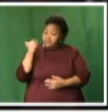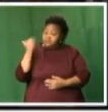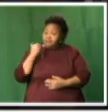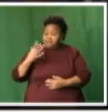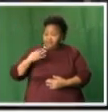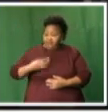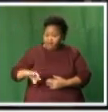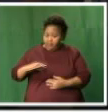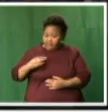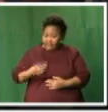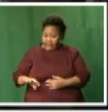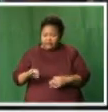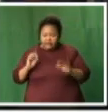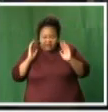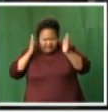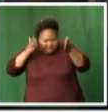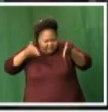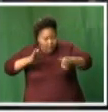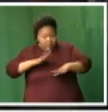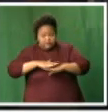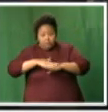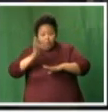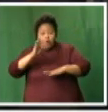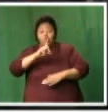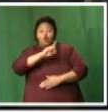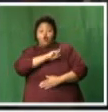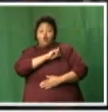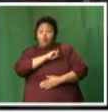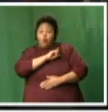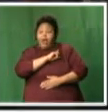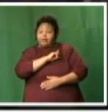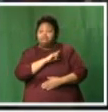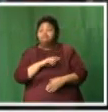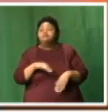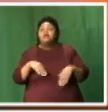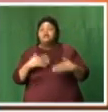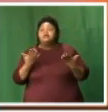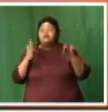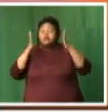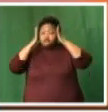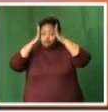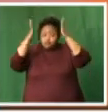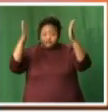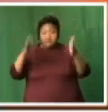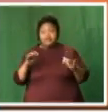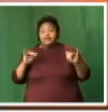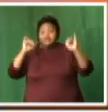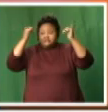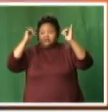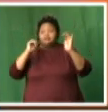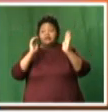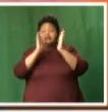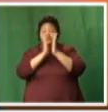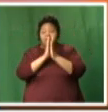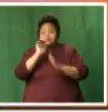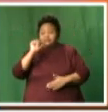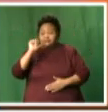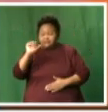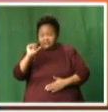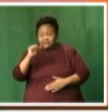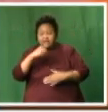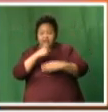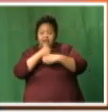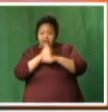sikhathi lesidze ikakhulukazi ngoba nelive ligubha tinsuku letilishumi tekulwa nekuhlukubetana netebulili i-16 days